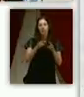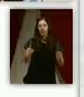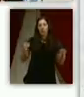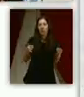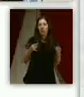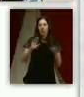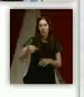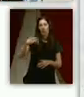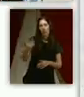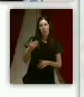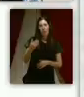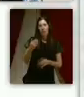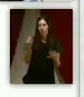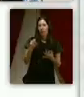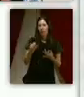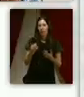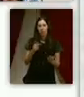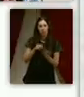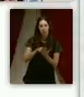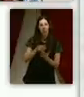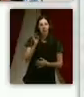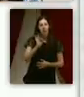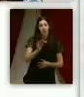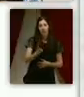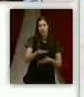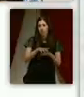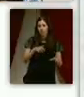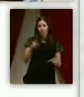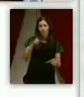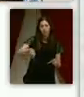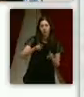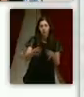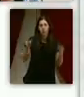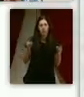allowing the introduction of an external device.